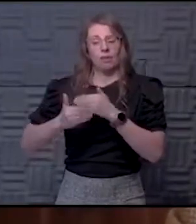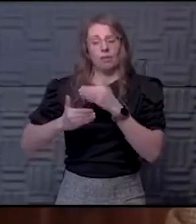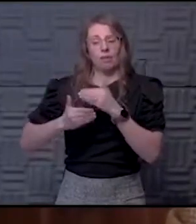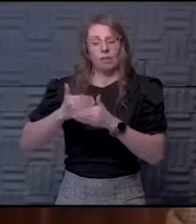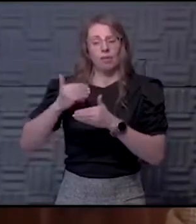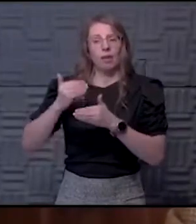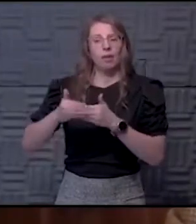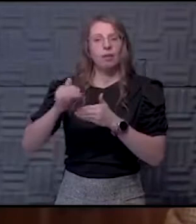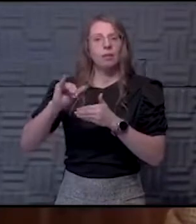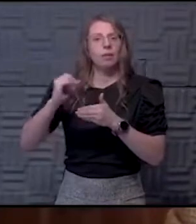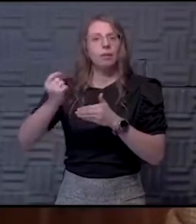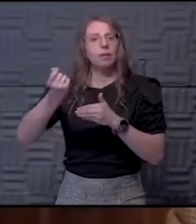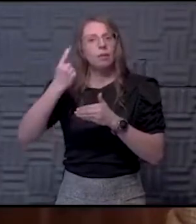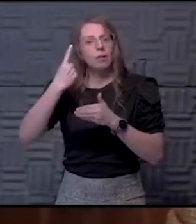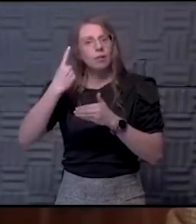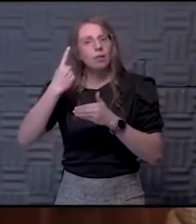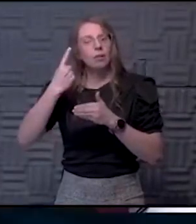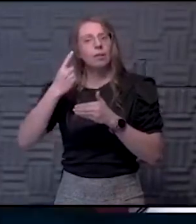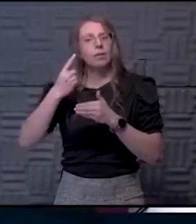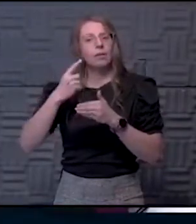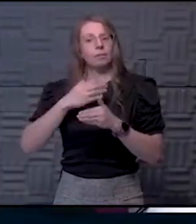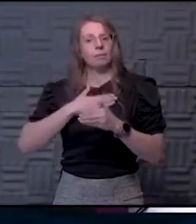them to see differently.